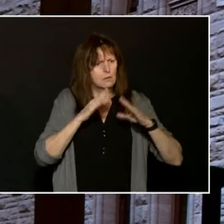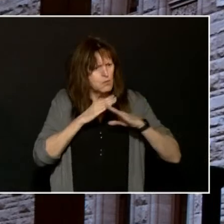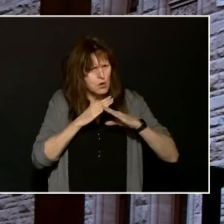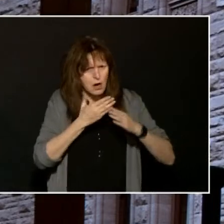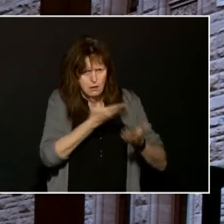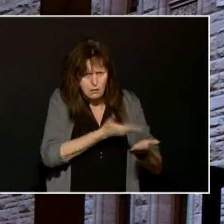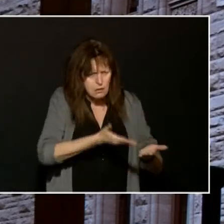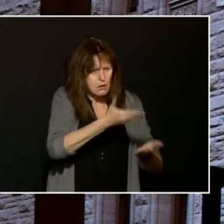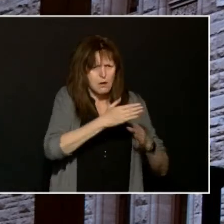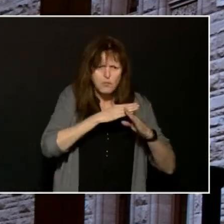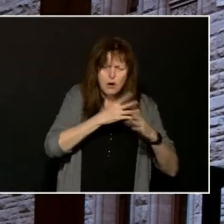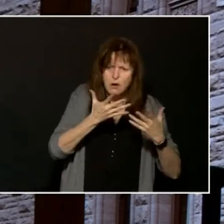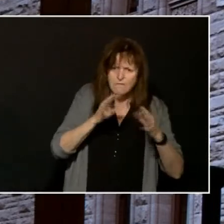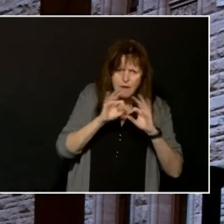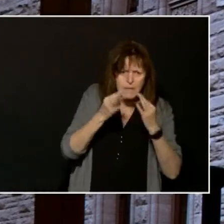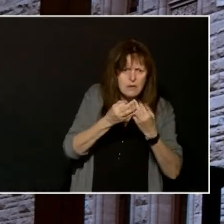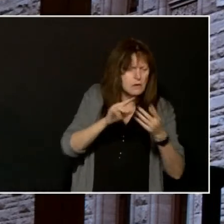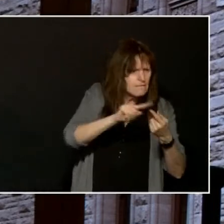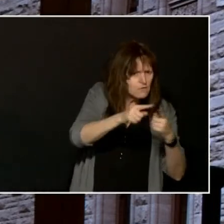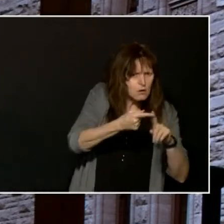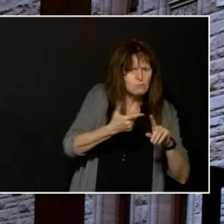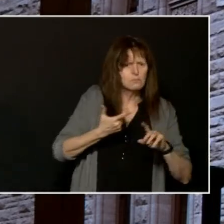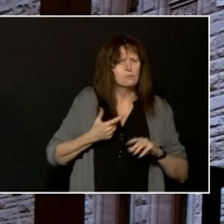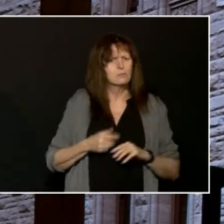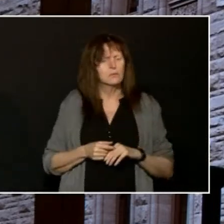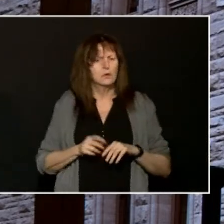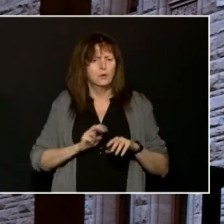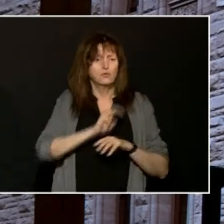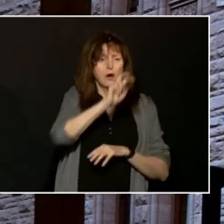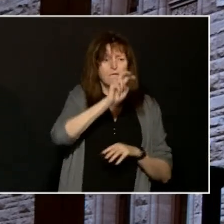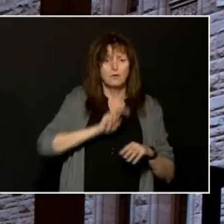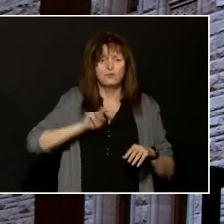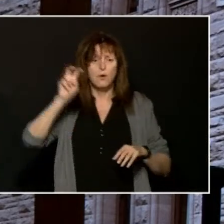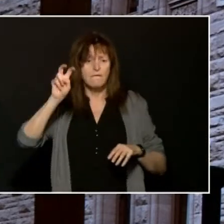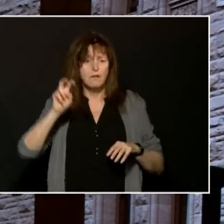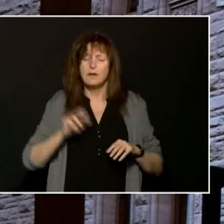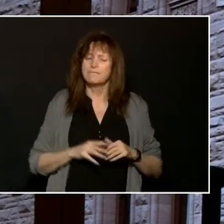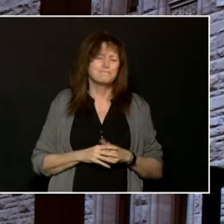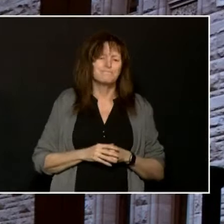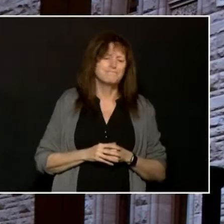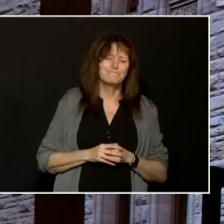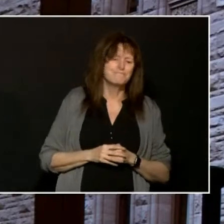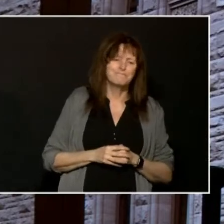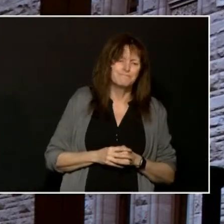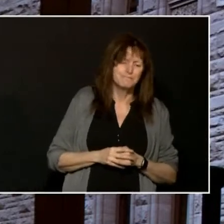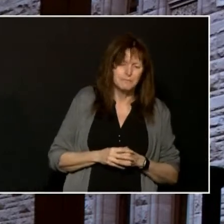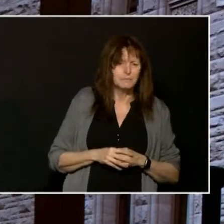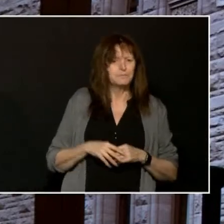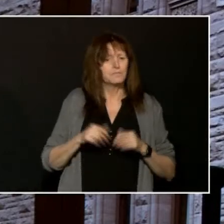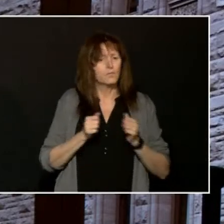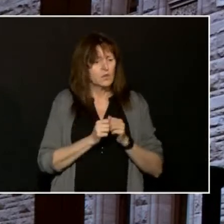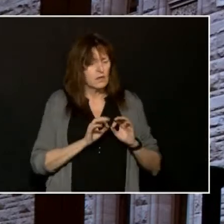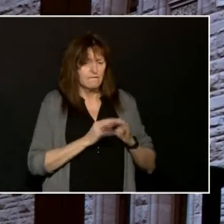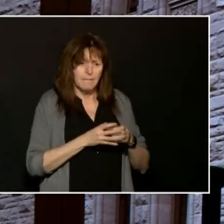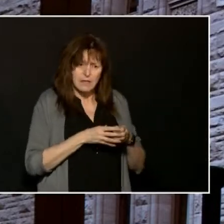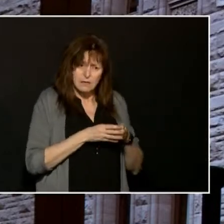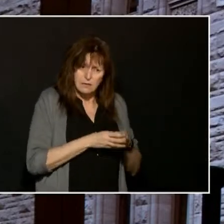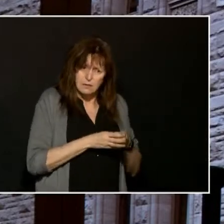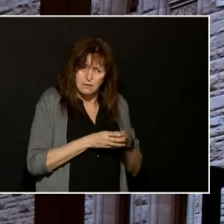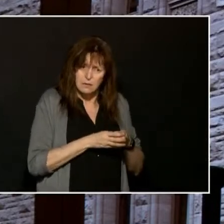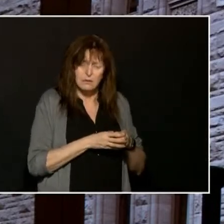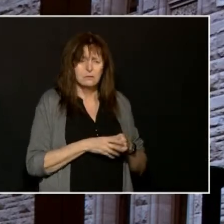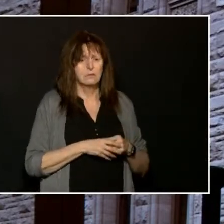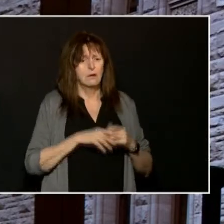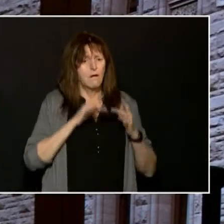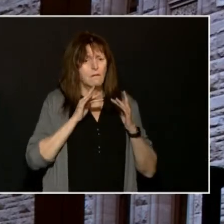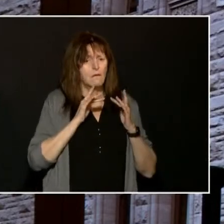those things. The travel between regions, the activities you're partaking with your household, to keep your household contacts clear,